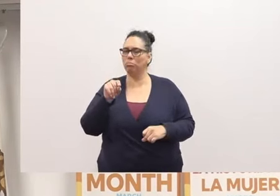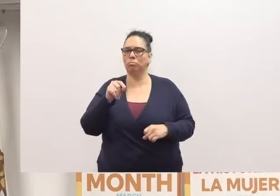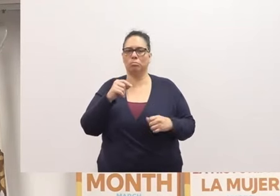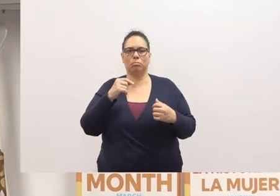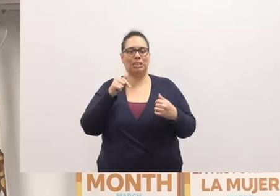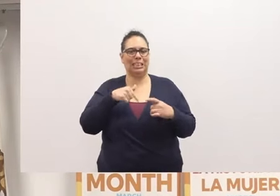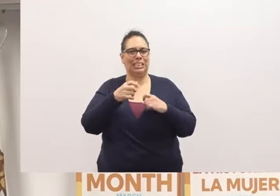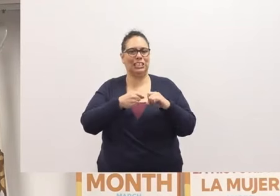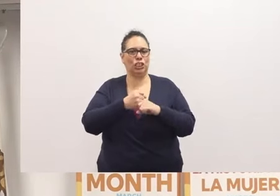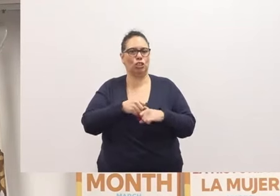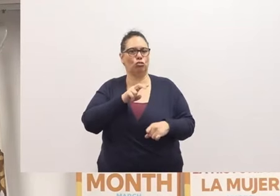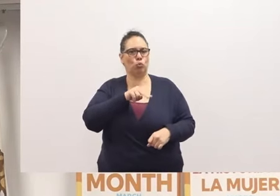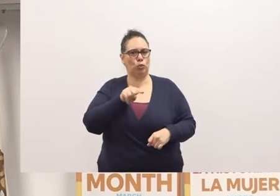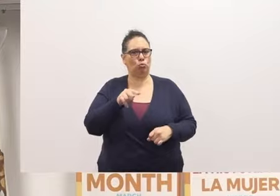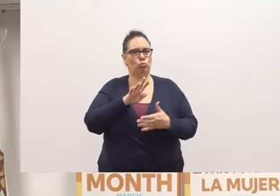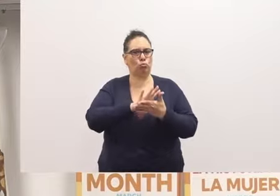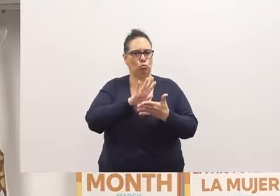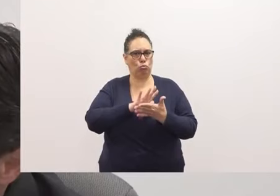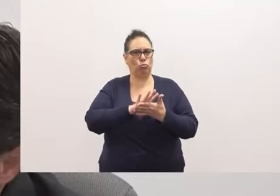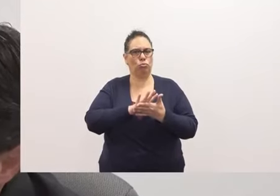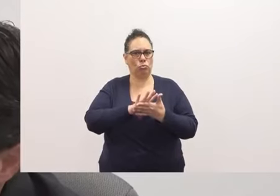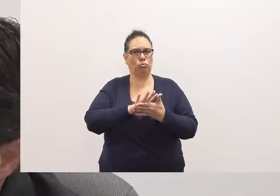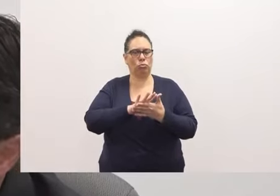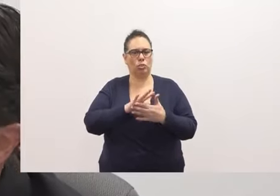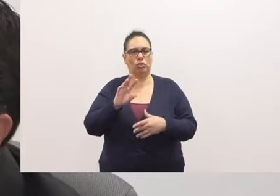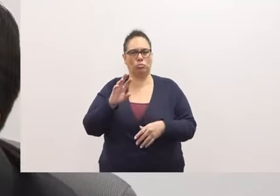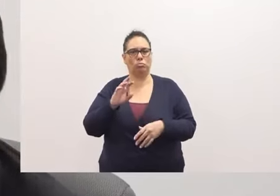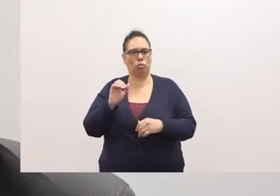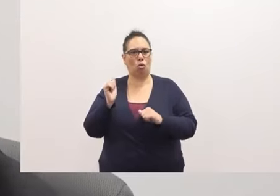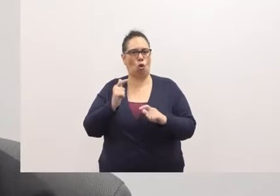22 for sixth grade accelerated.